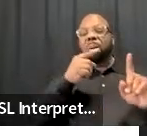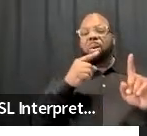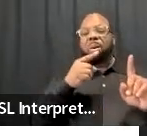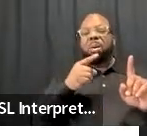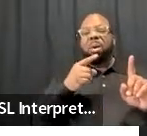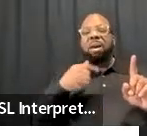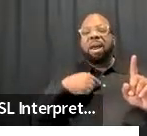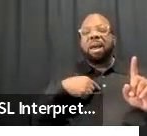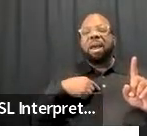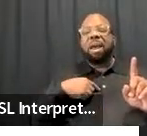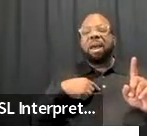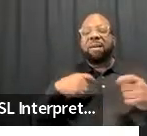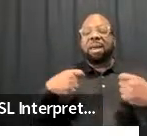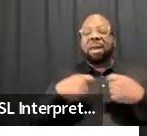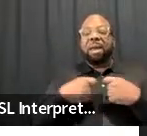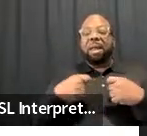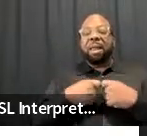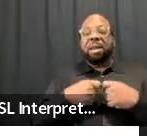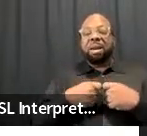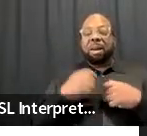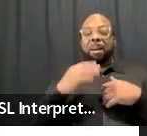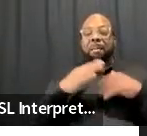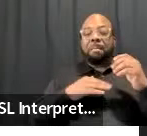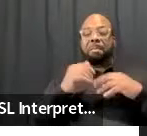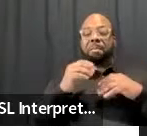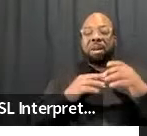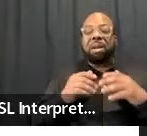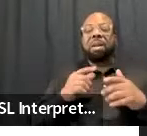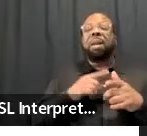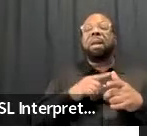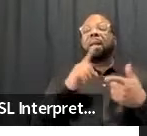electrified buildings. And then at the,